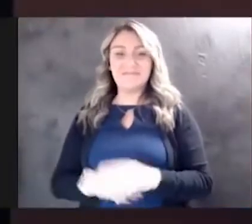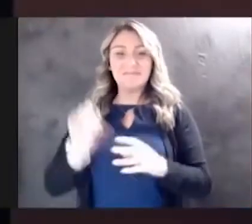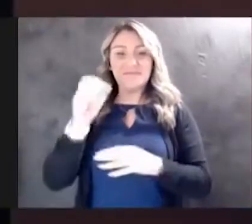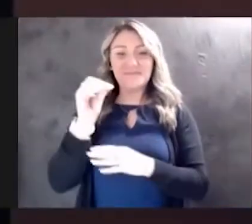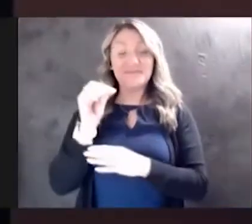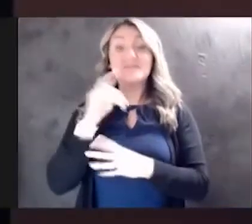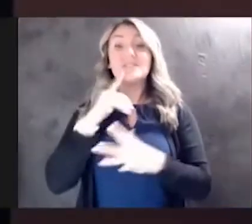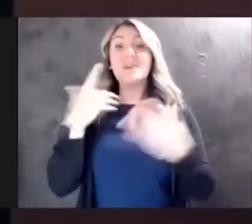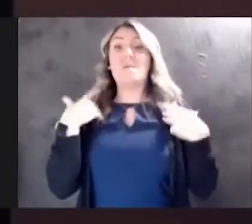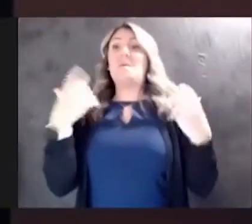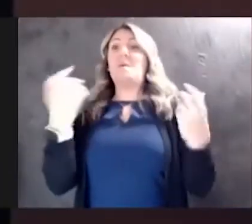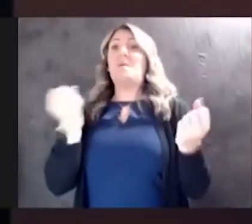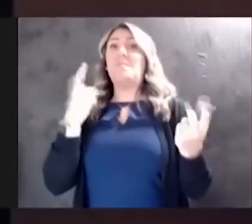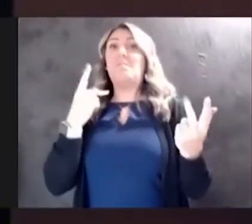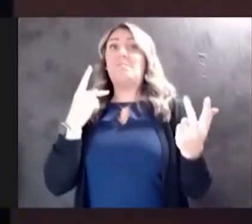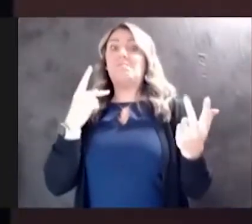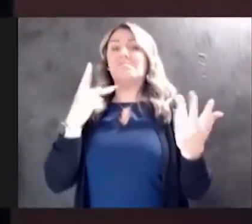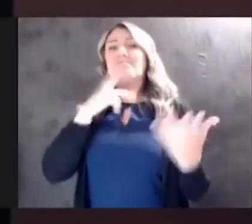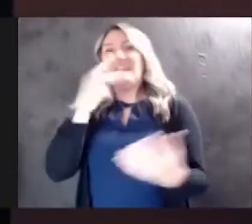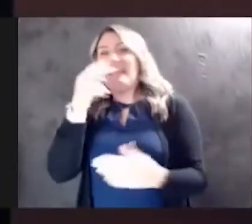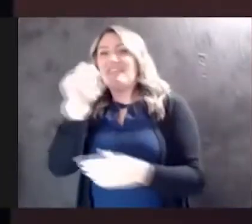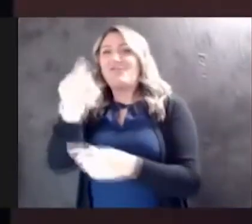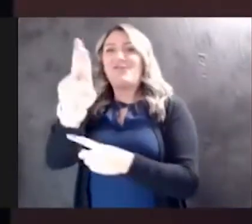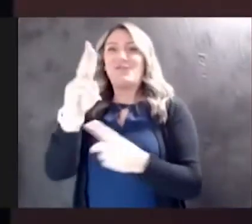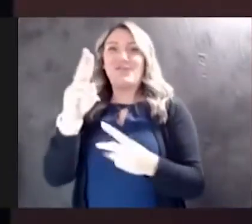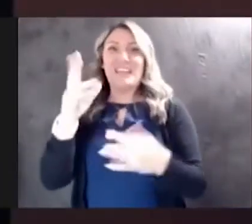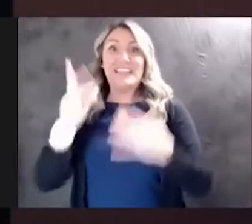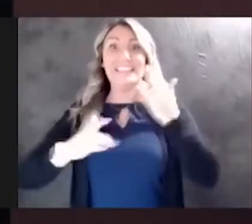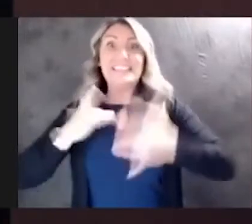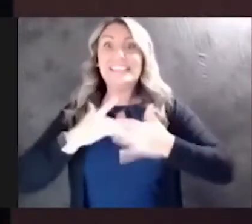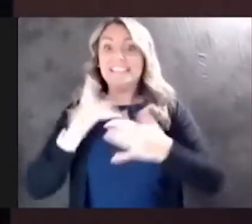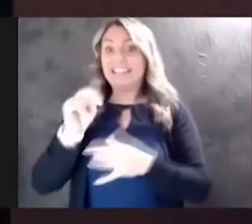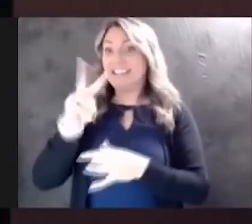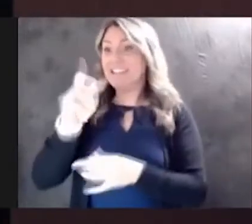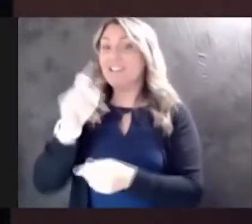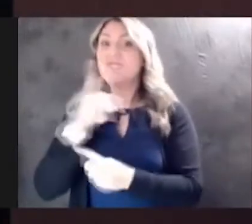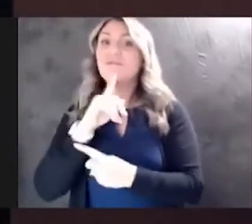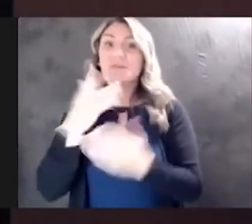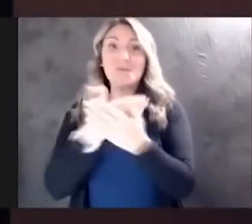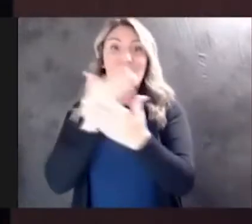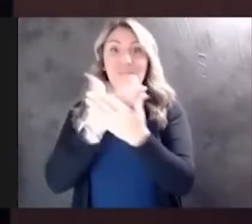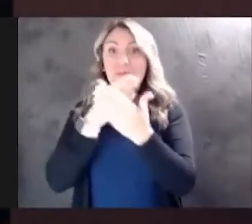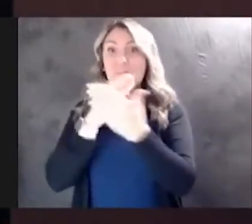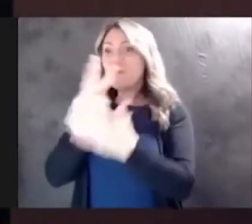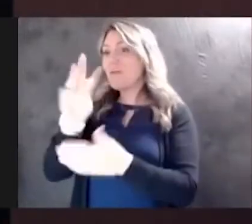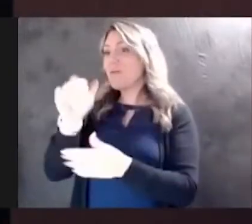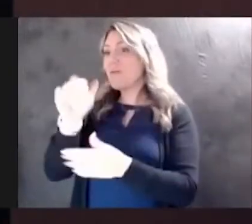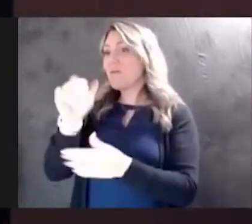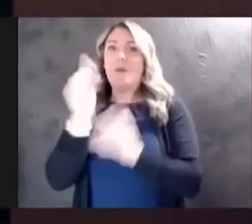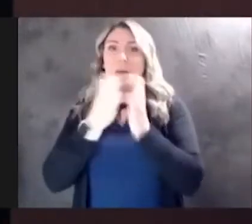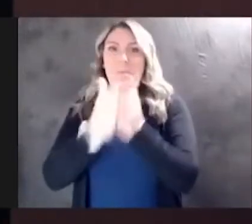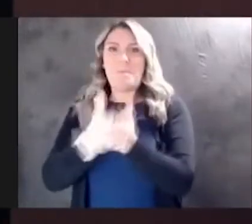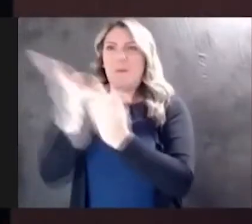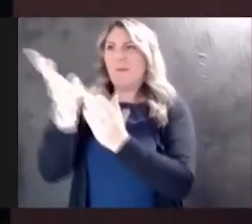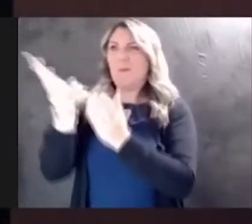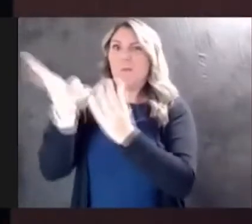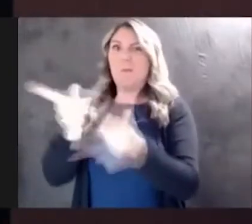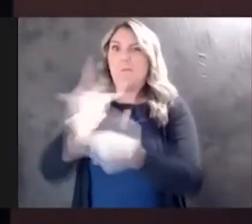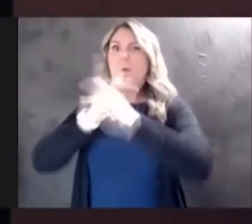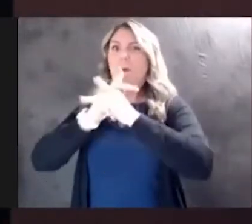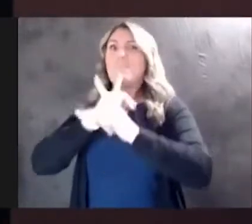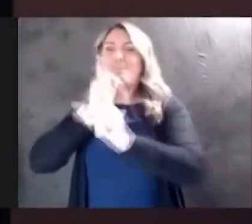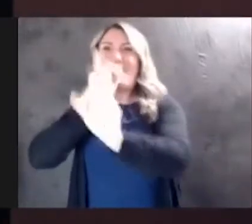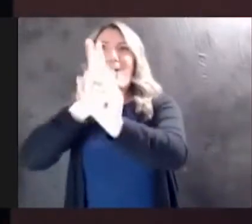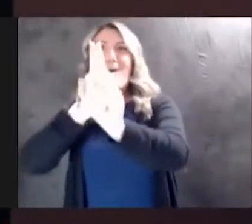over to some exciting news. You have a new dragon boat. When I first met you a couple years ago, you guys were borrowing a boat, and your big goal was to get your own